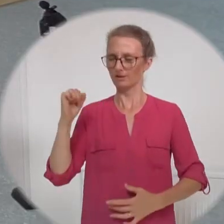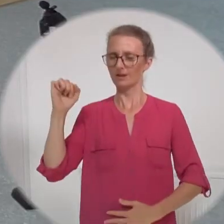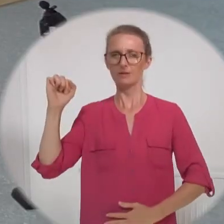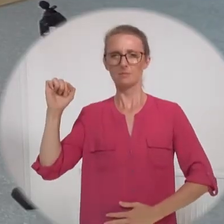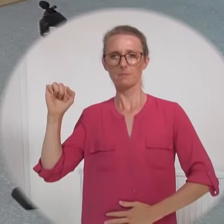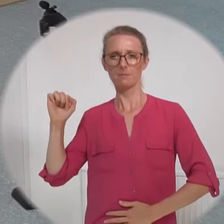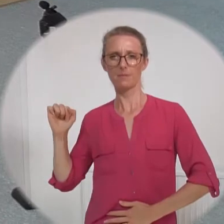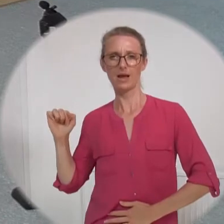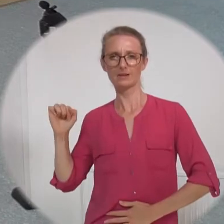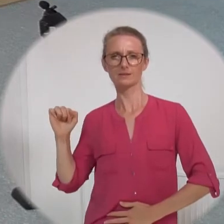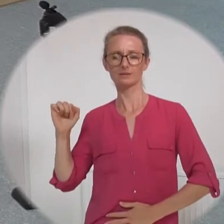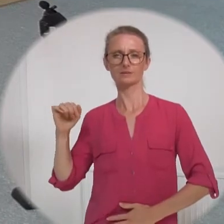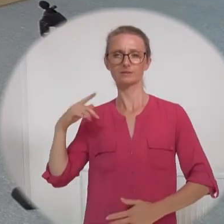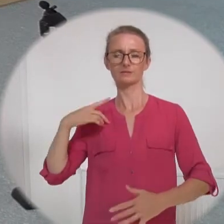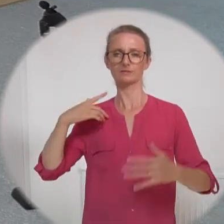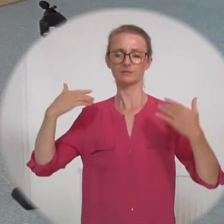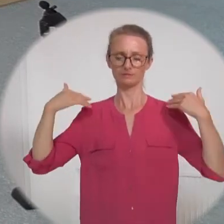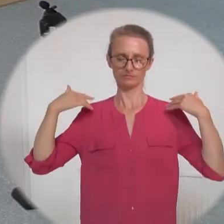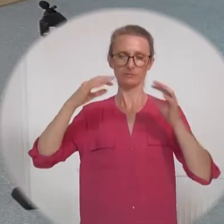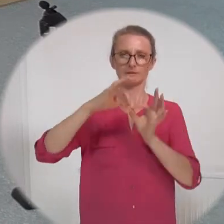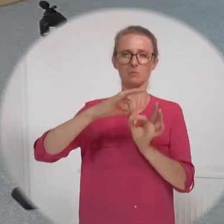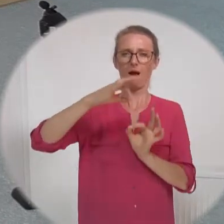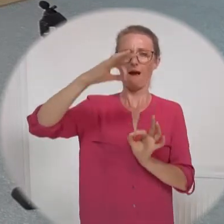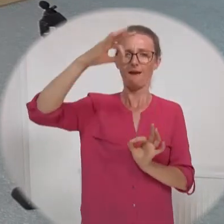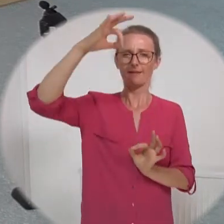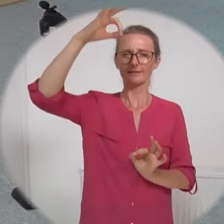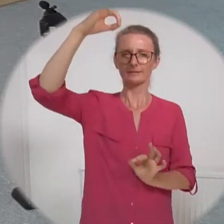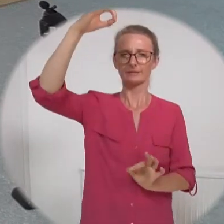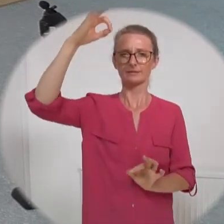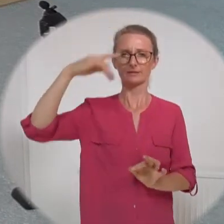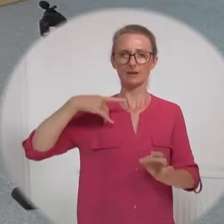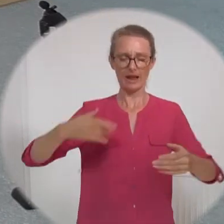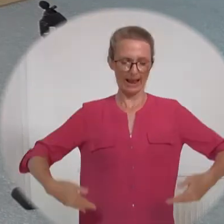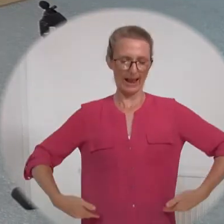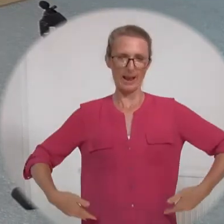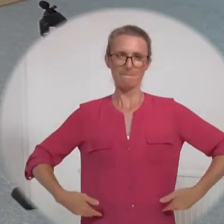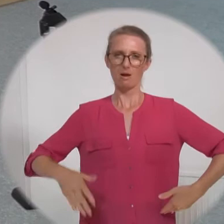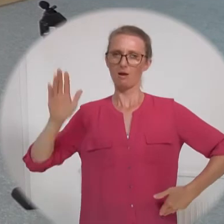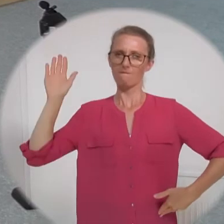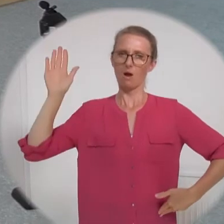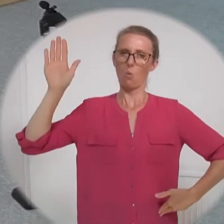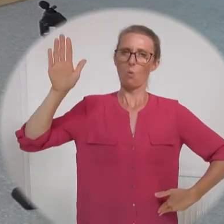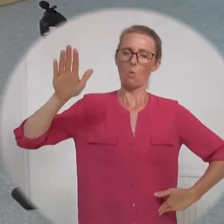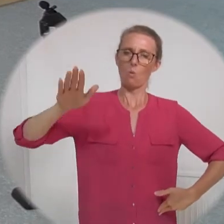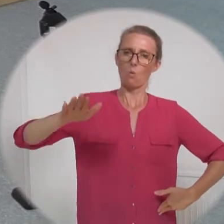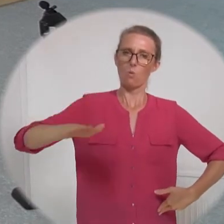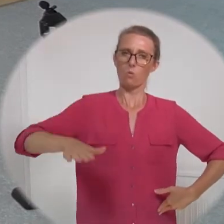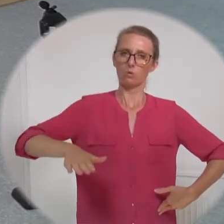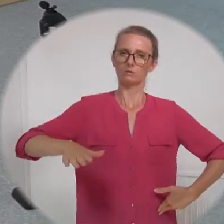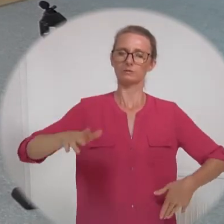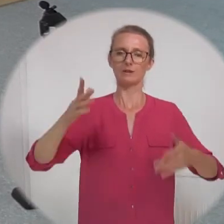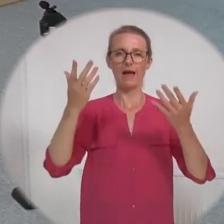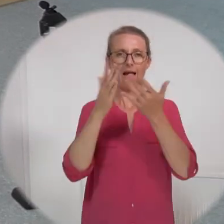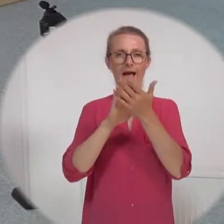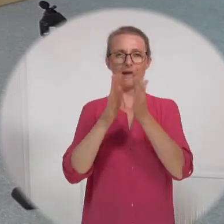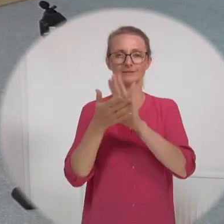that you're still lengthening through the spine. You fold in the hip, the hands come forward, then you